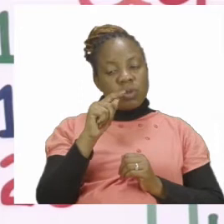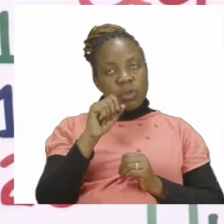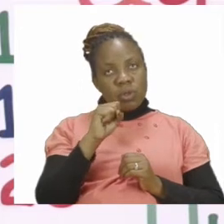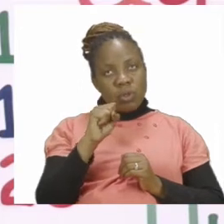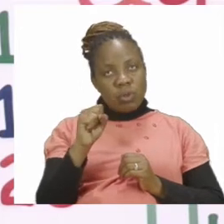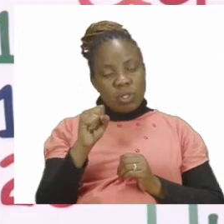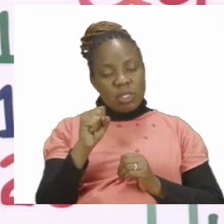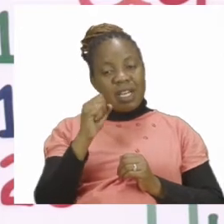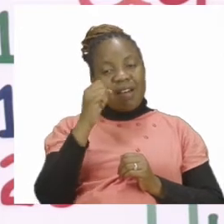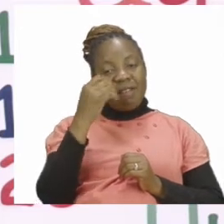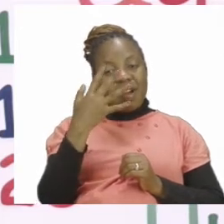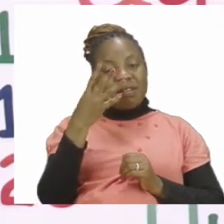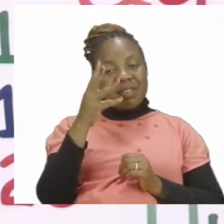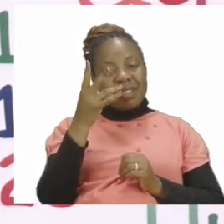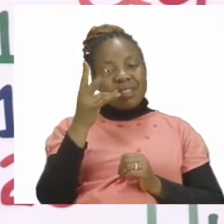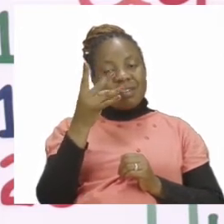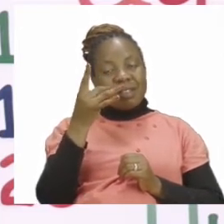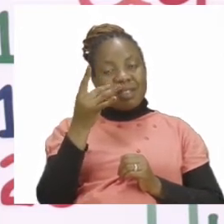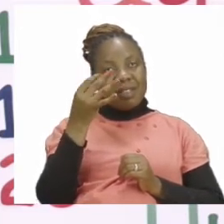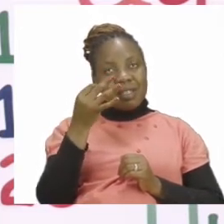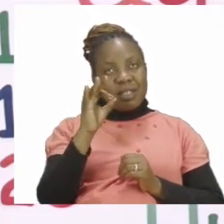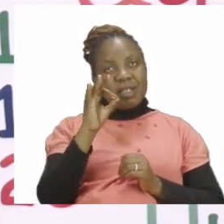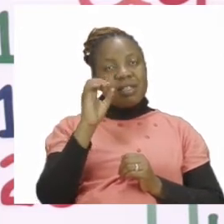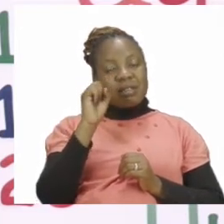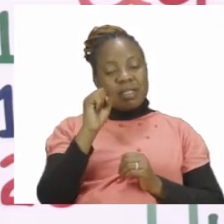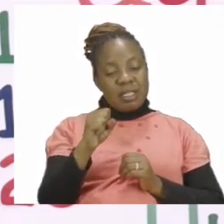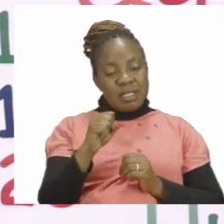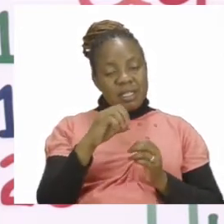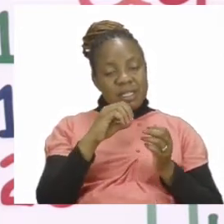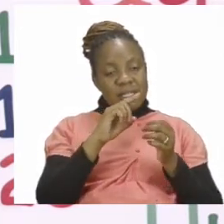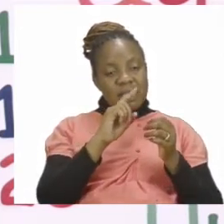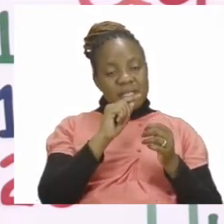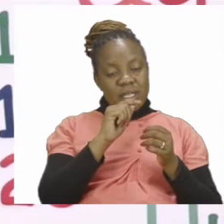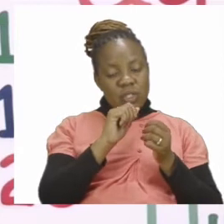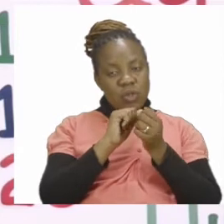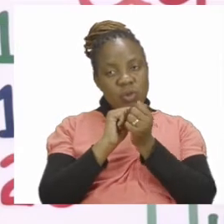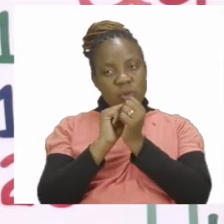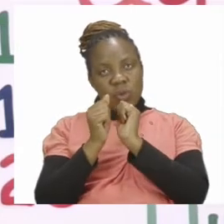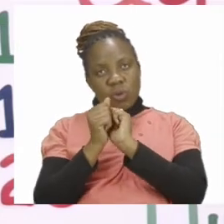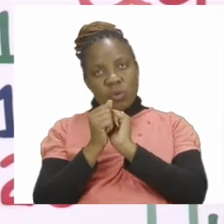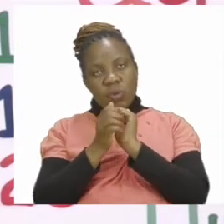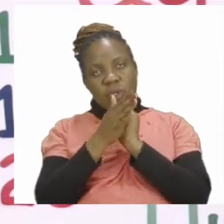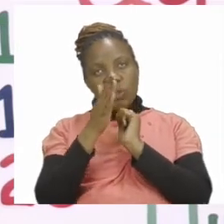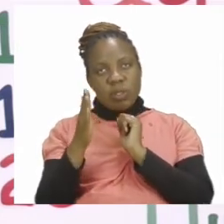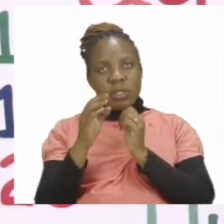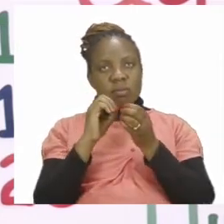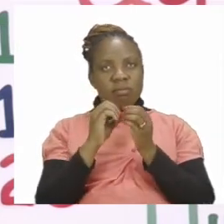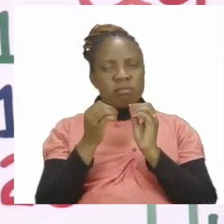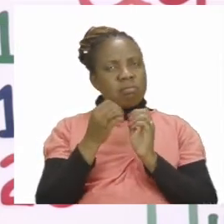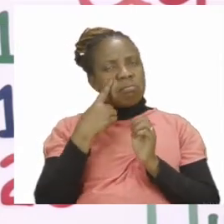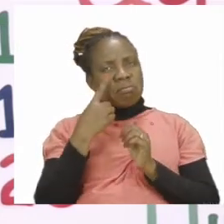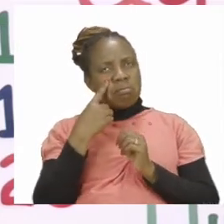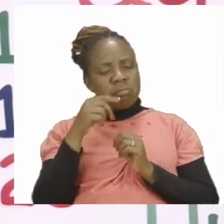more than 5. So in this case, do you think our units is more? Can you see this is